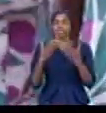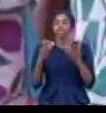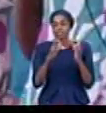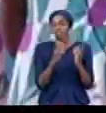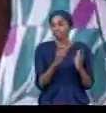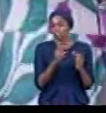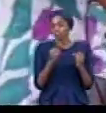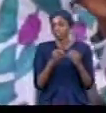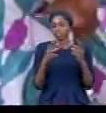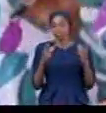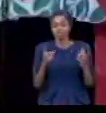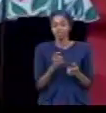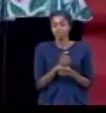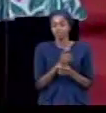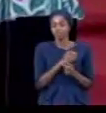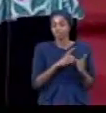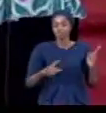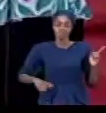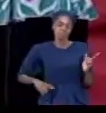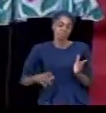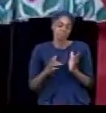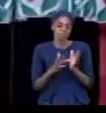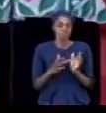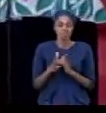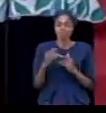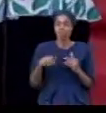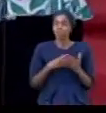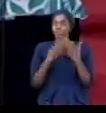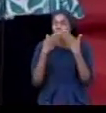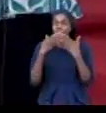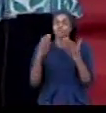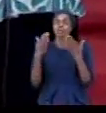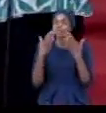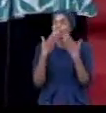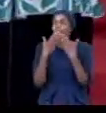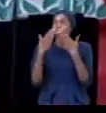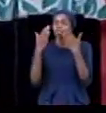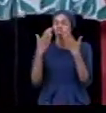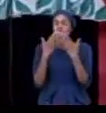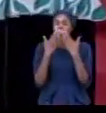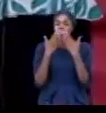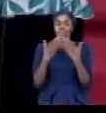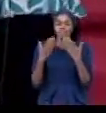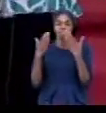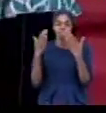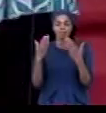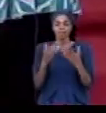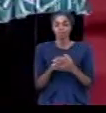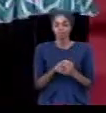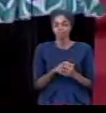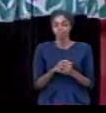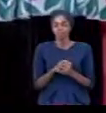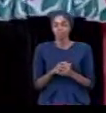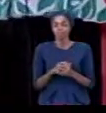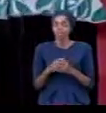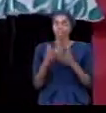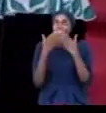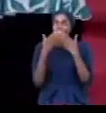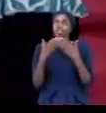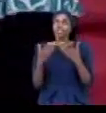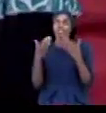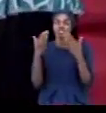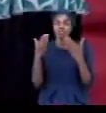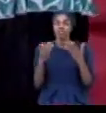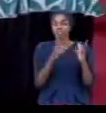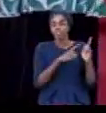you so much, Lord Jesus. We thank you, we thank you, we thank you. Thank you so much.